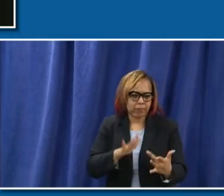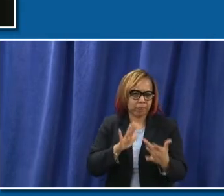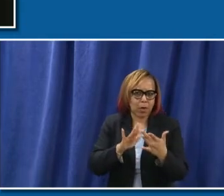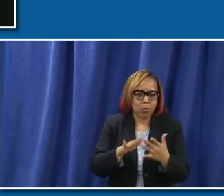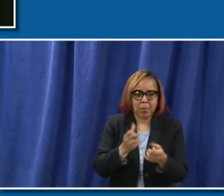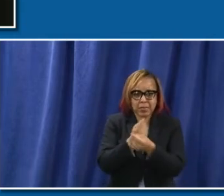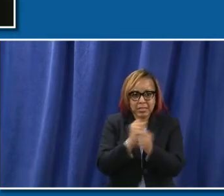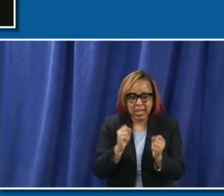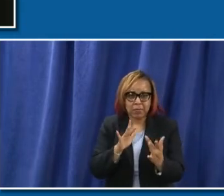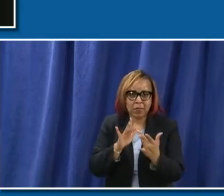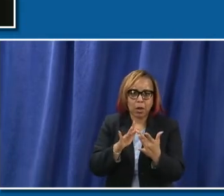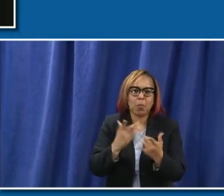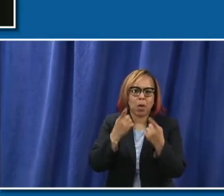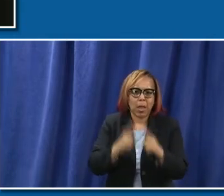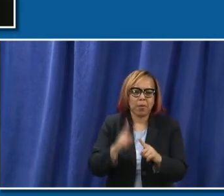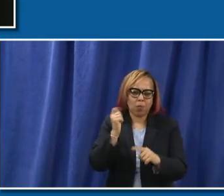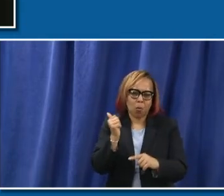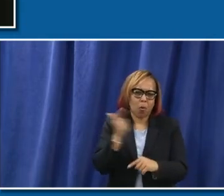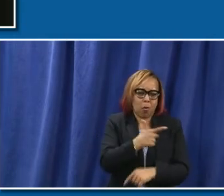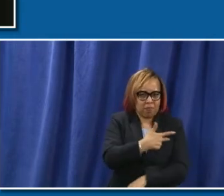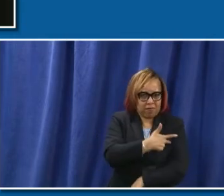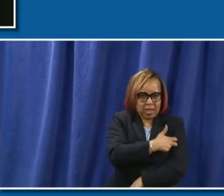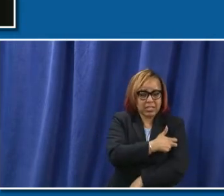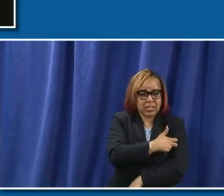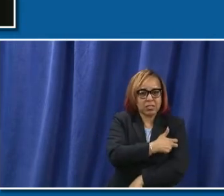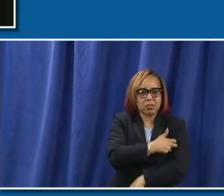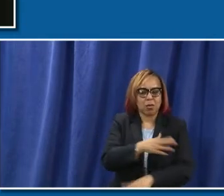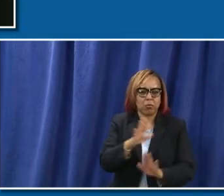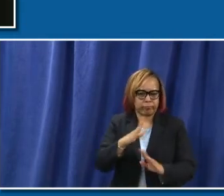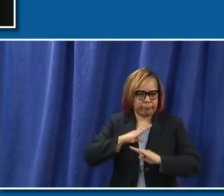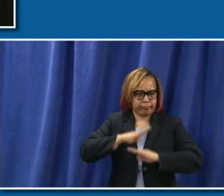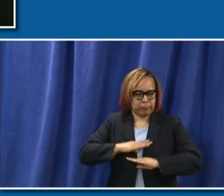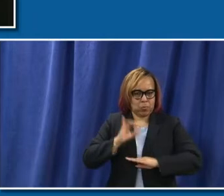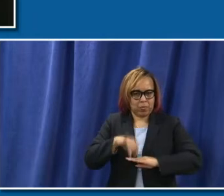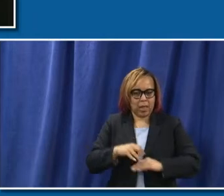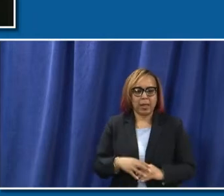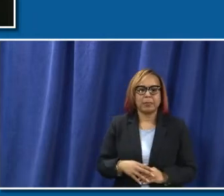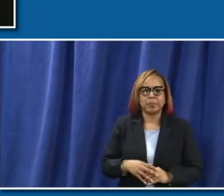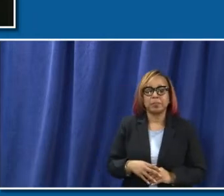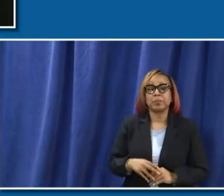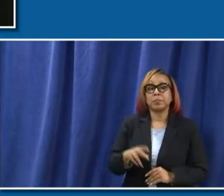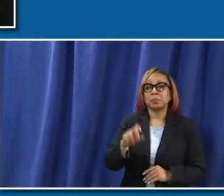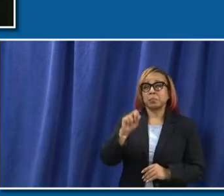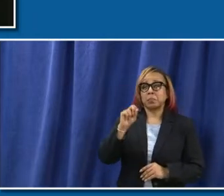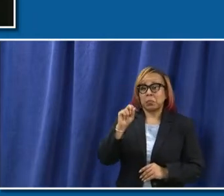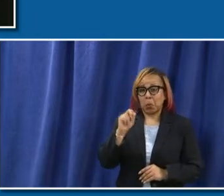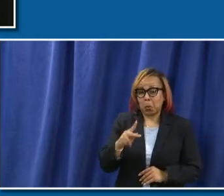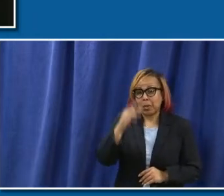safety follow-up will happen for all vaccines, so rest assured on that. Okay.